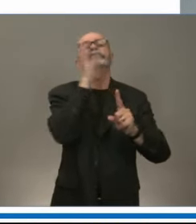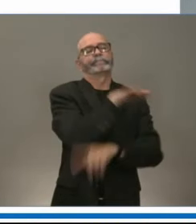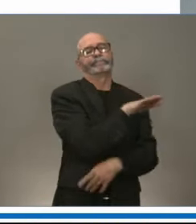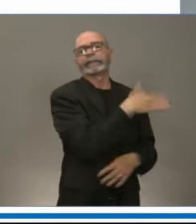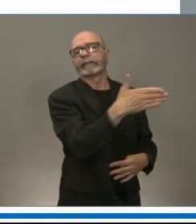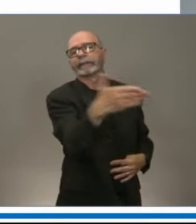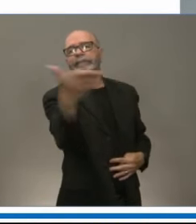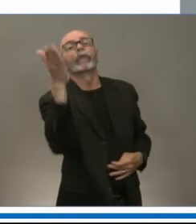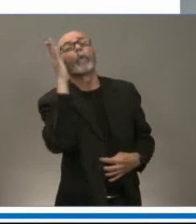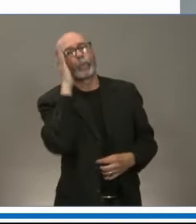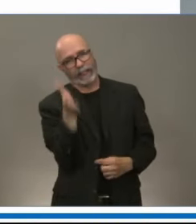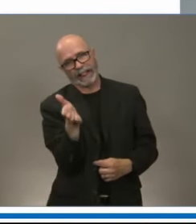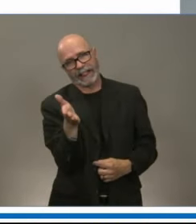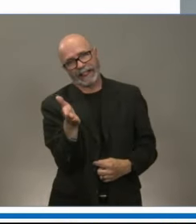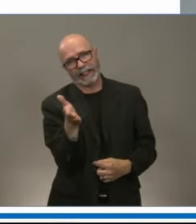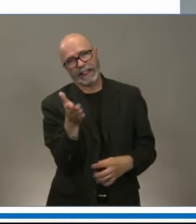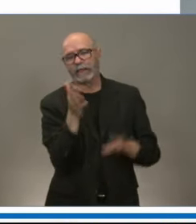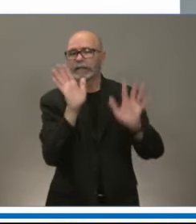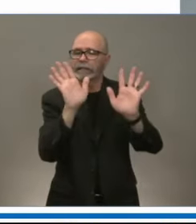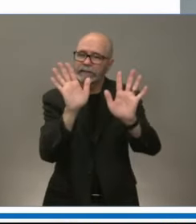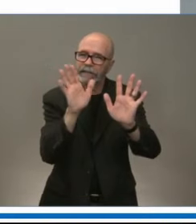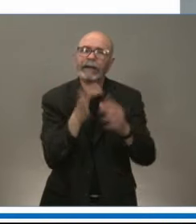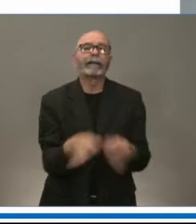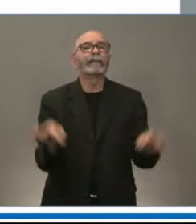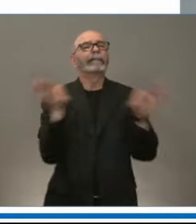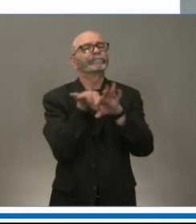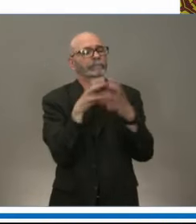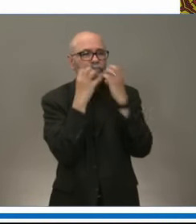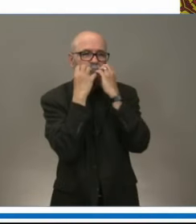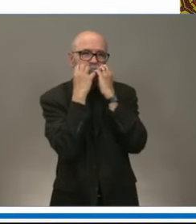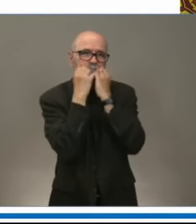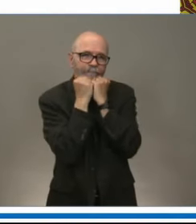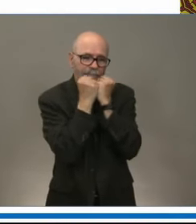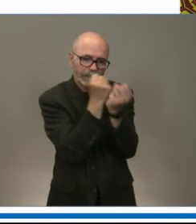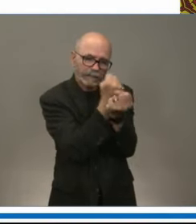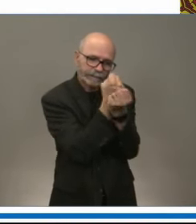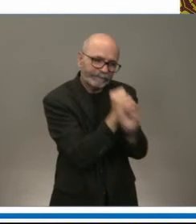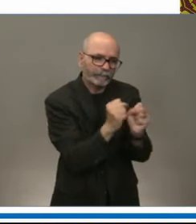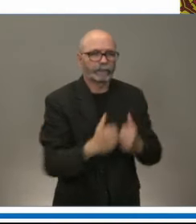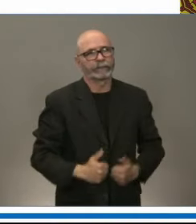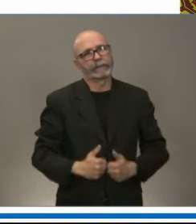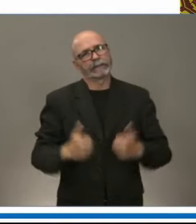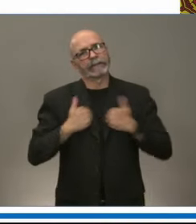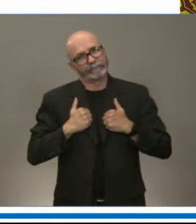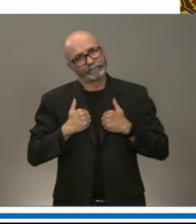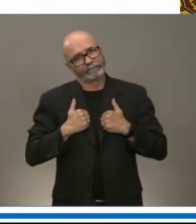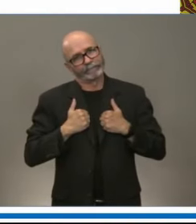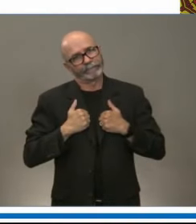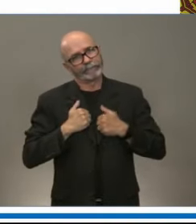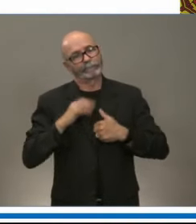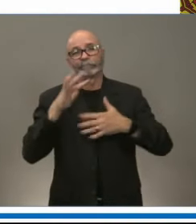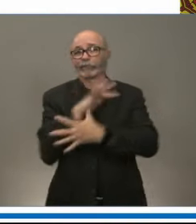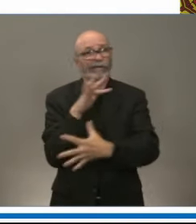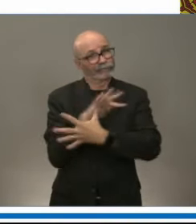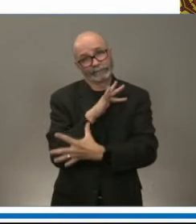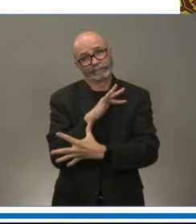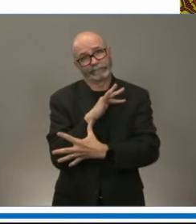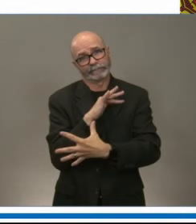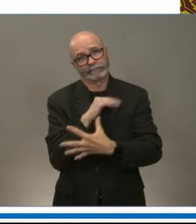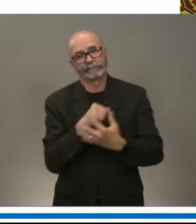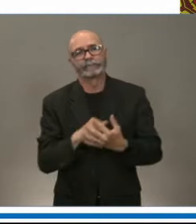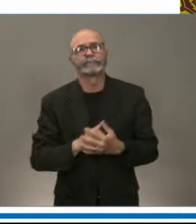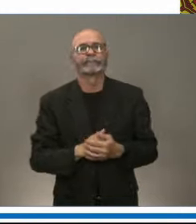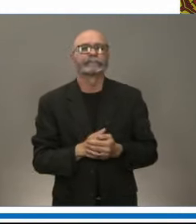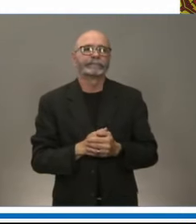about caring for each other and saving lives. Tim, do you have a follow-up? I do. Somewhat related. The